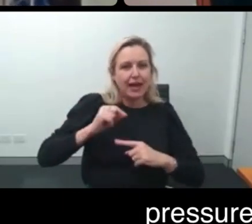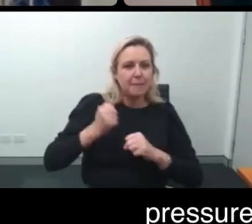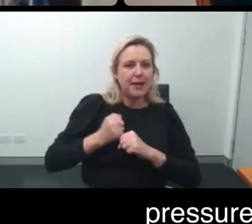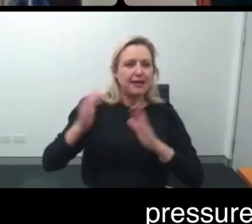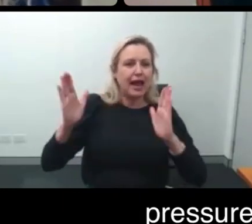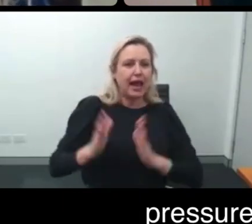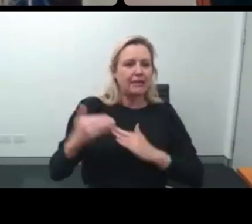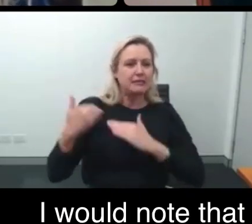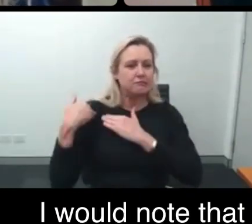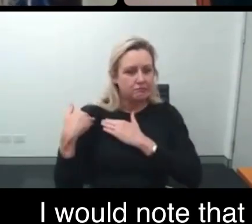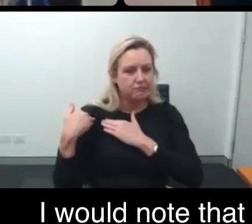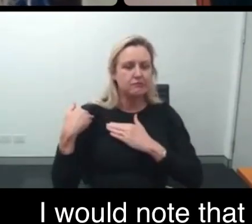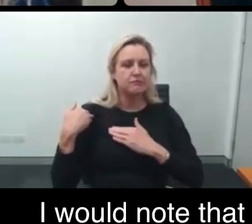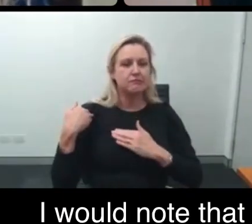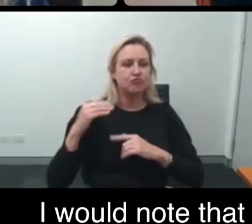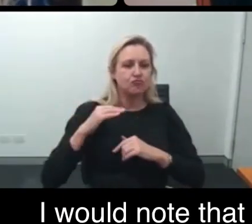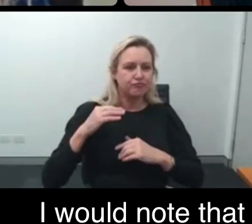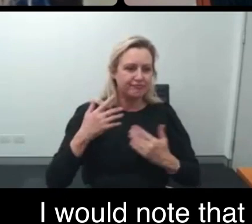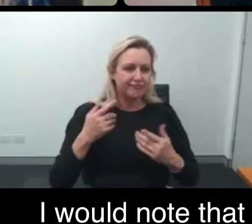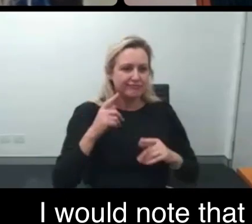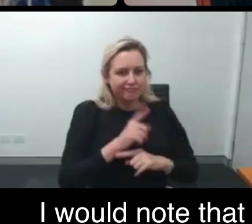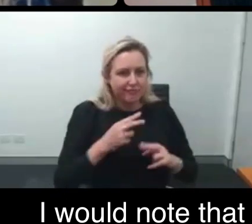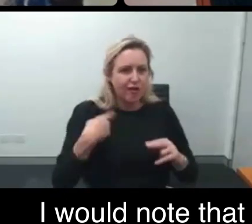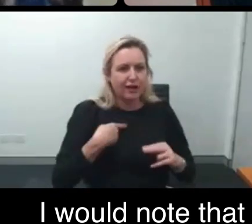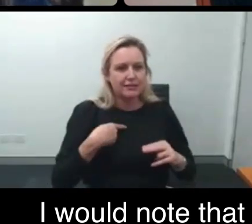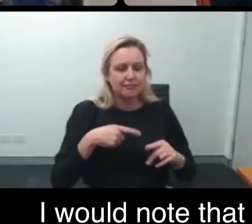there. I would